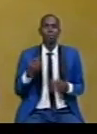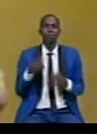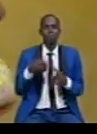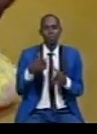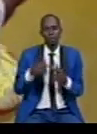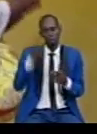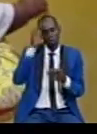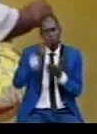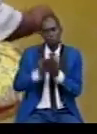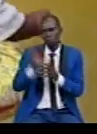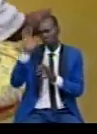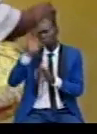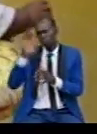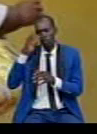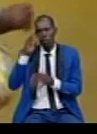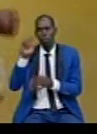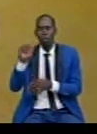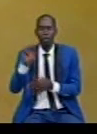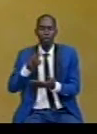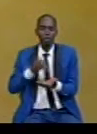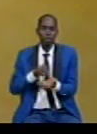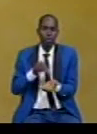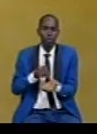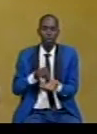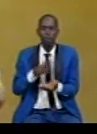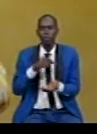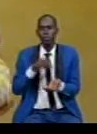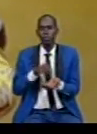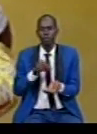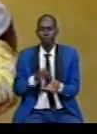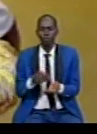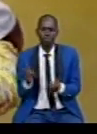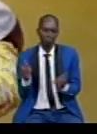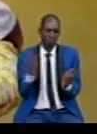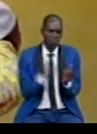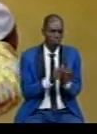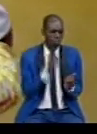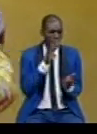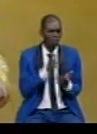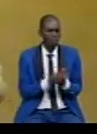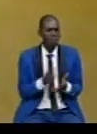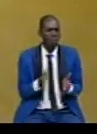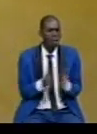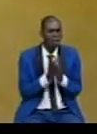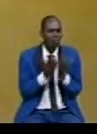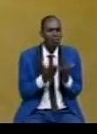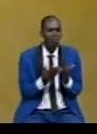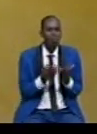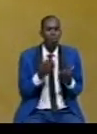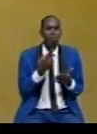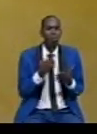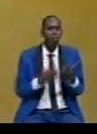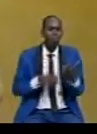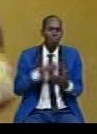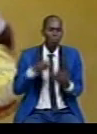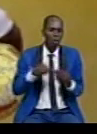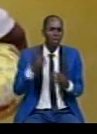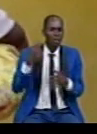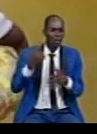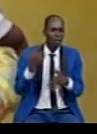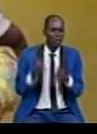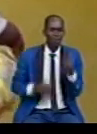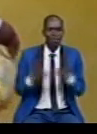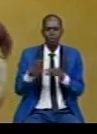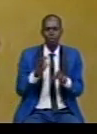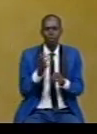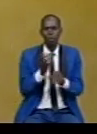one nurse. The nurse now come and asked me, sister, when do you see your menstruation last? And I don't want